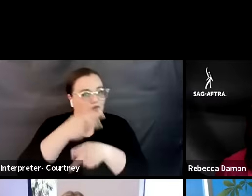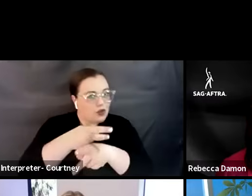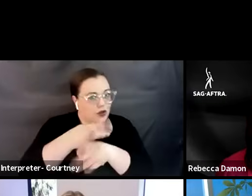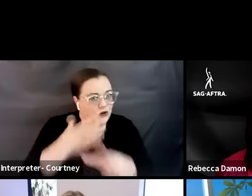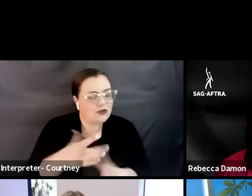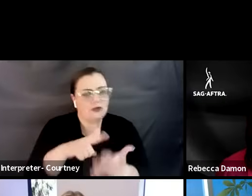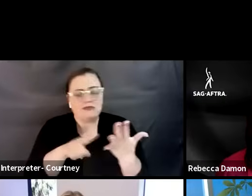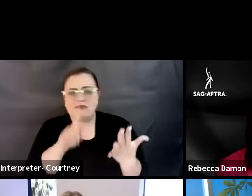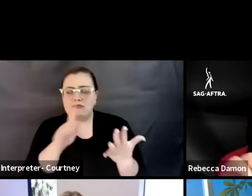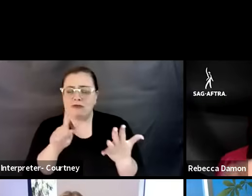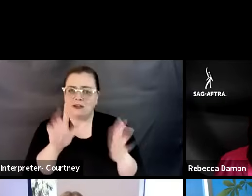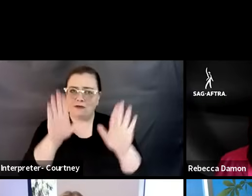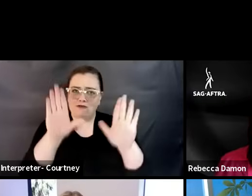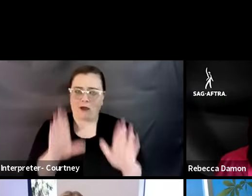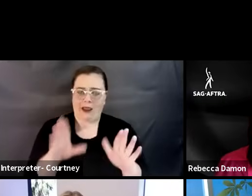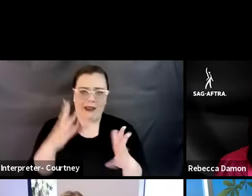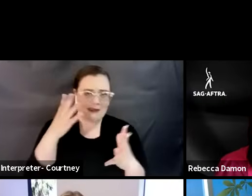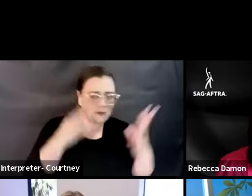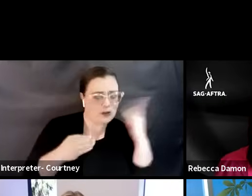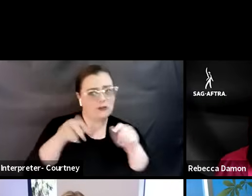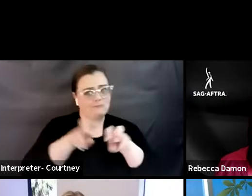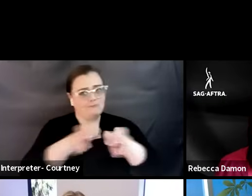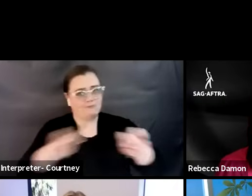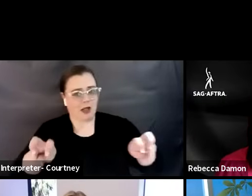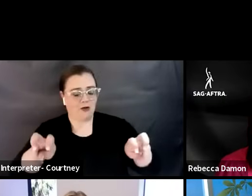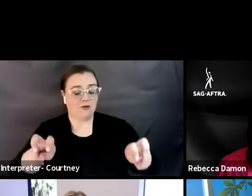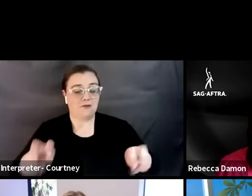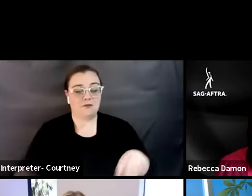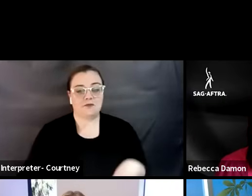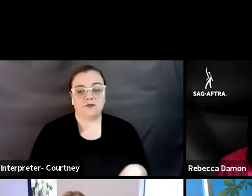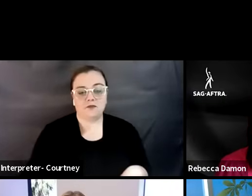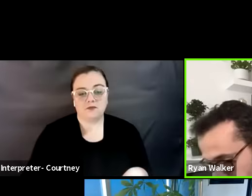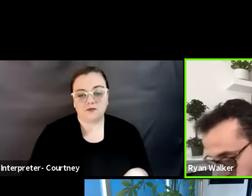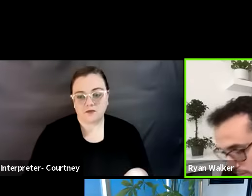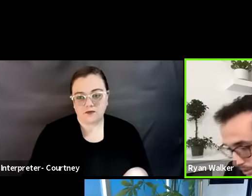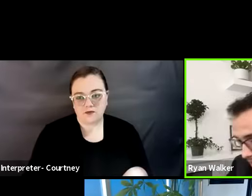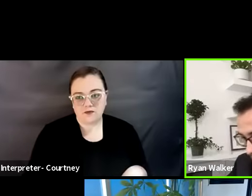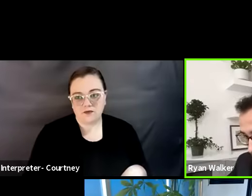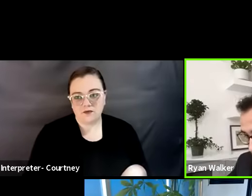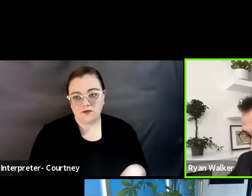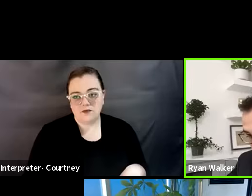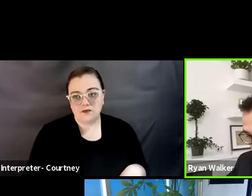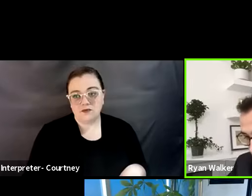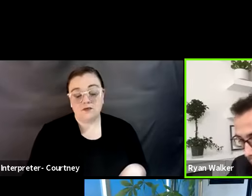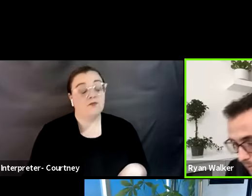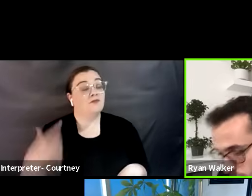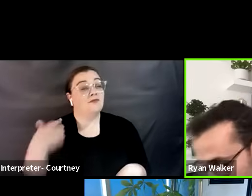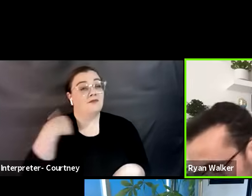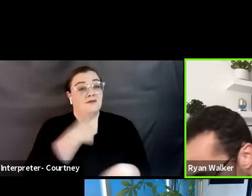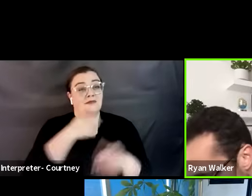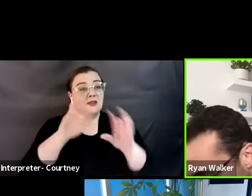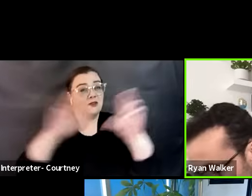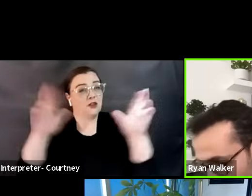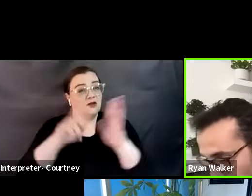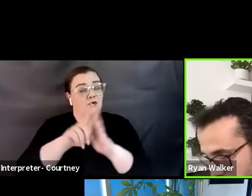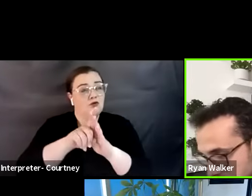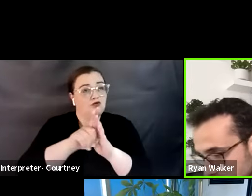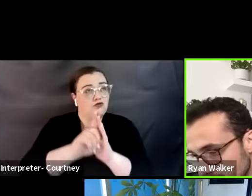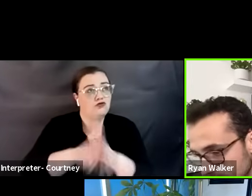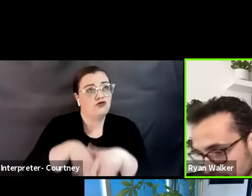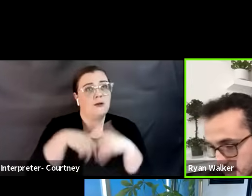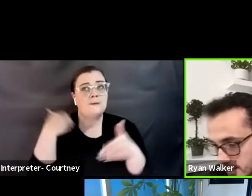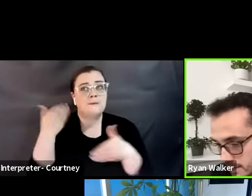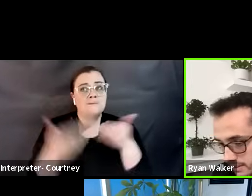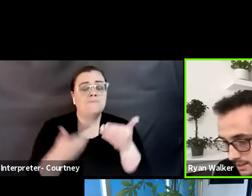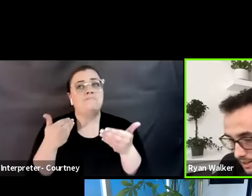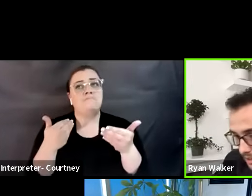today. So as we jump in, and I think a good place to start is, you know, what